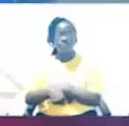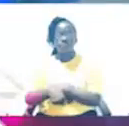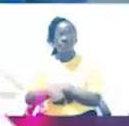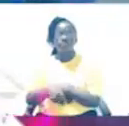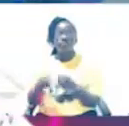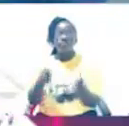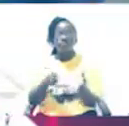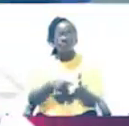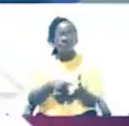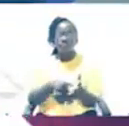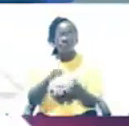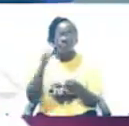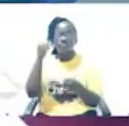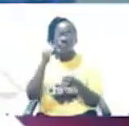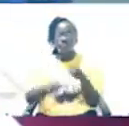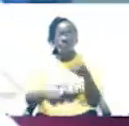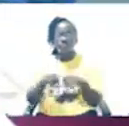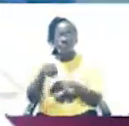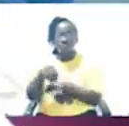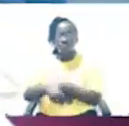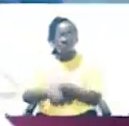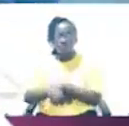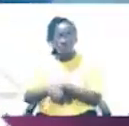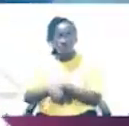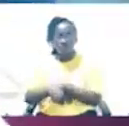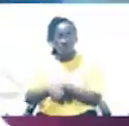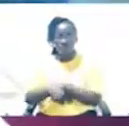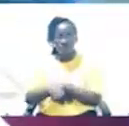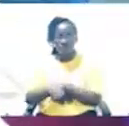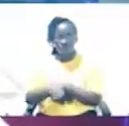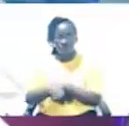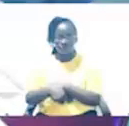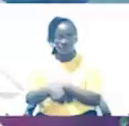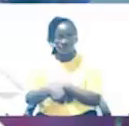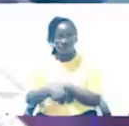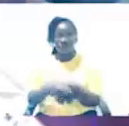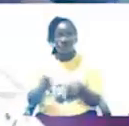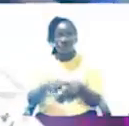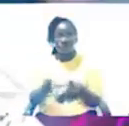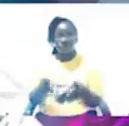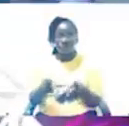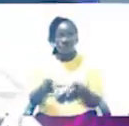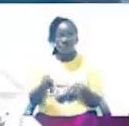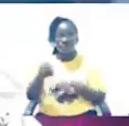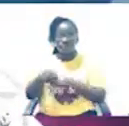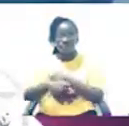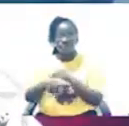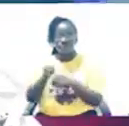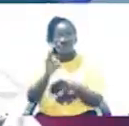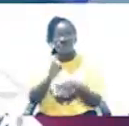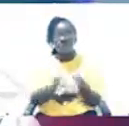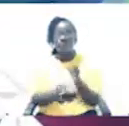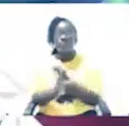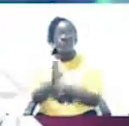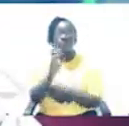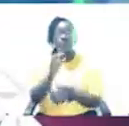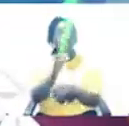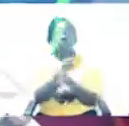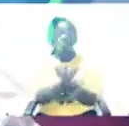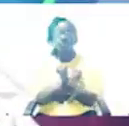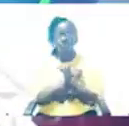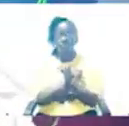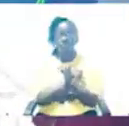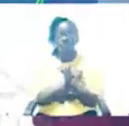is the last night. When you're not to a chat war. But it's a night of God's love. And so ye nyanko pon to